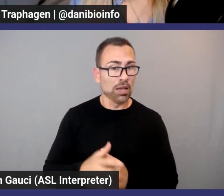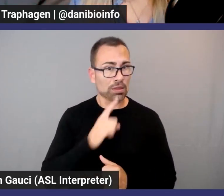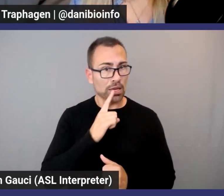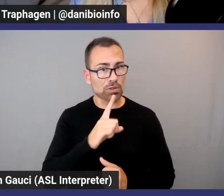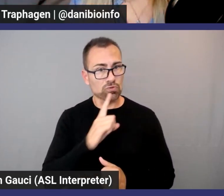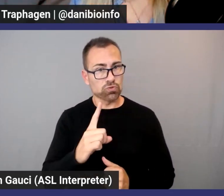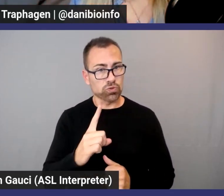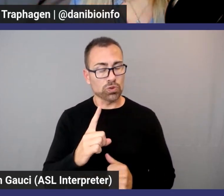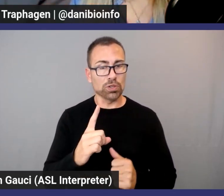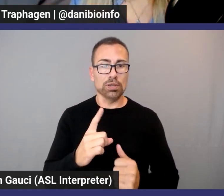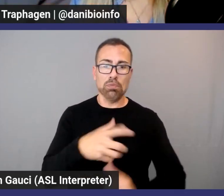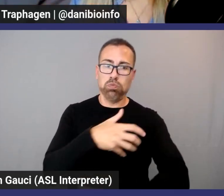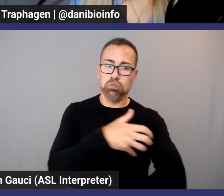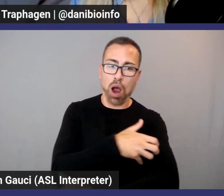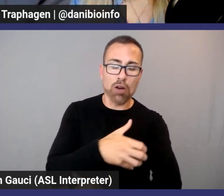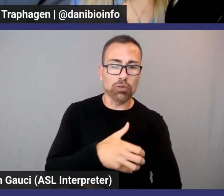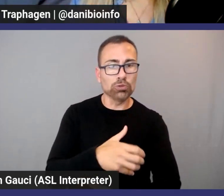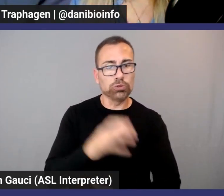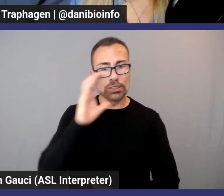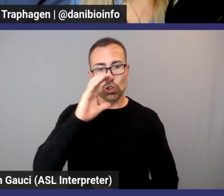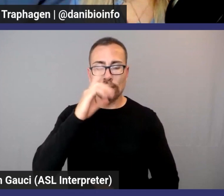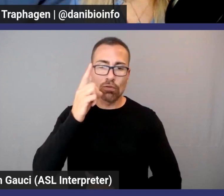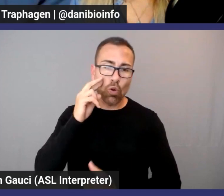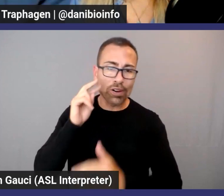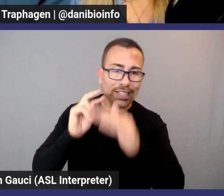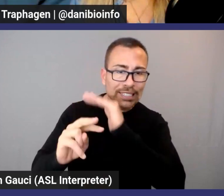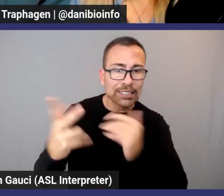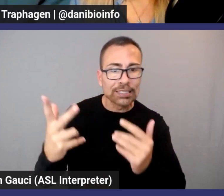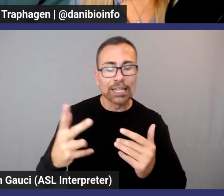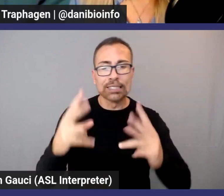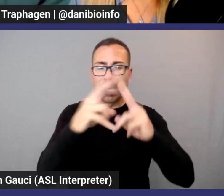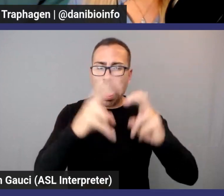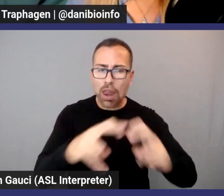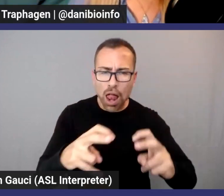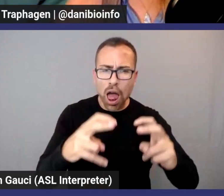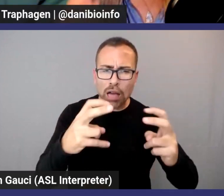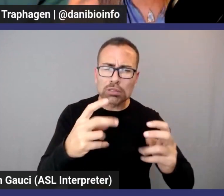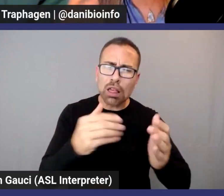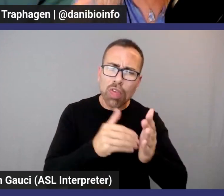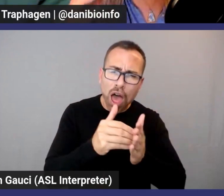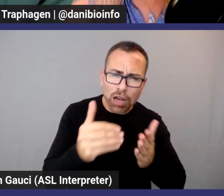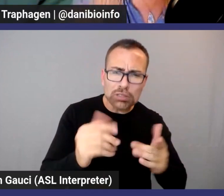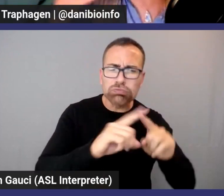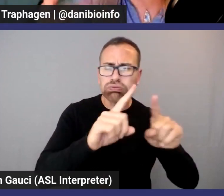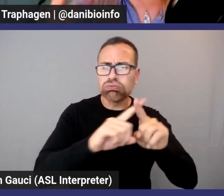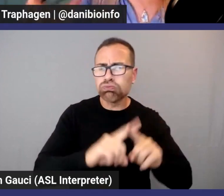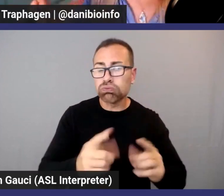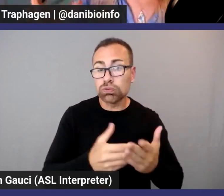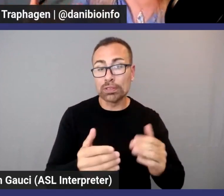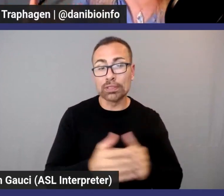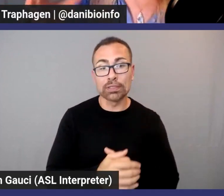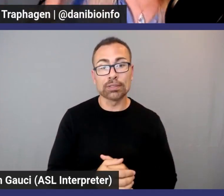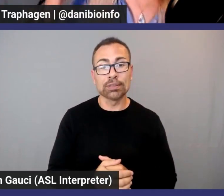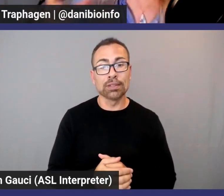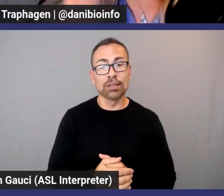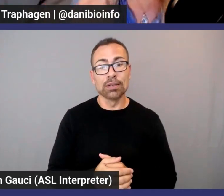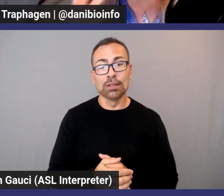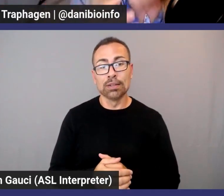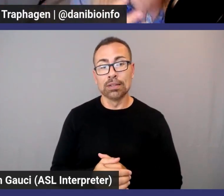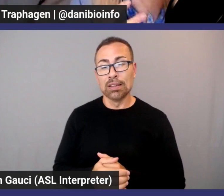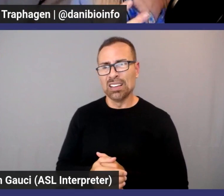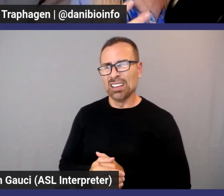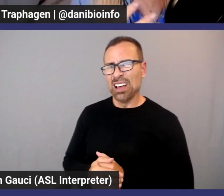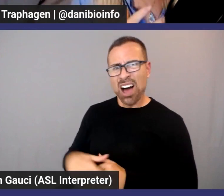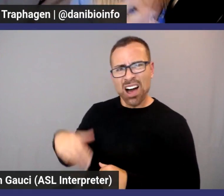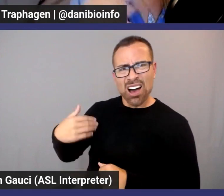get insights and analyze thousands and thousands of documents. So this allows us to really powerfully automate and have more time